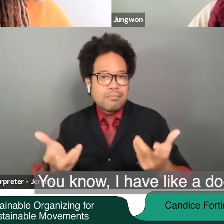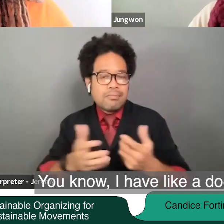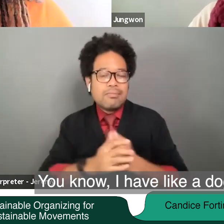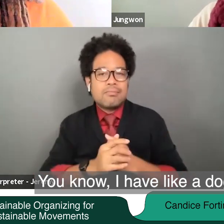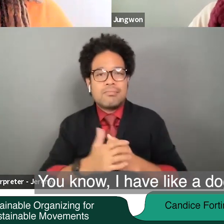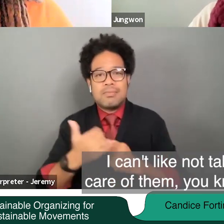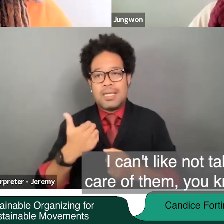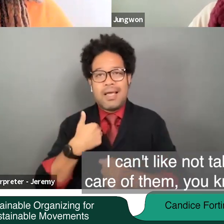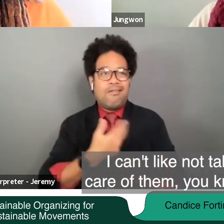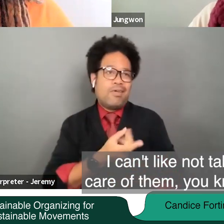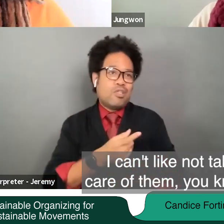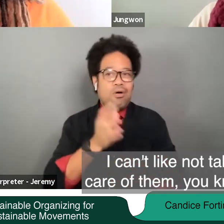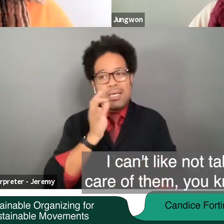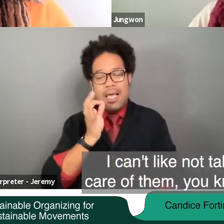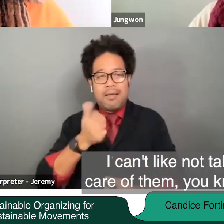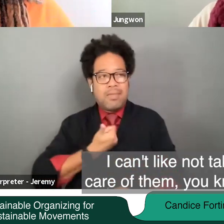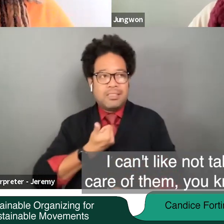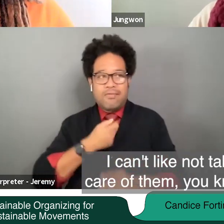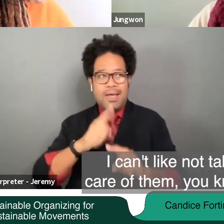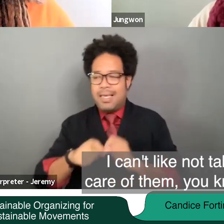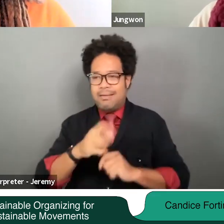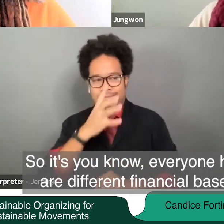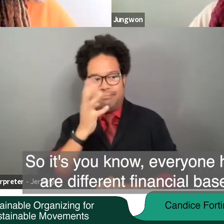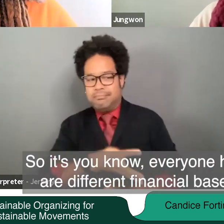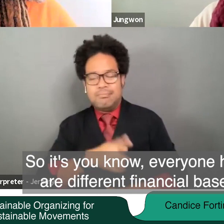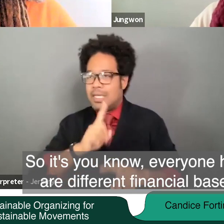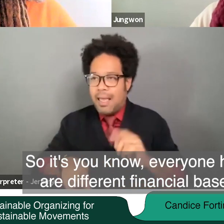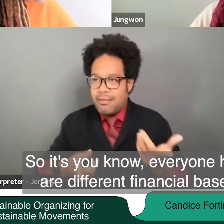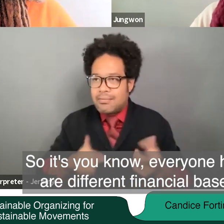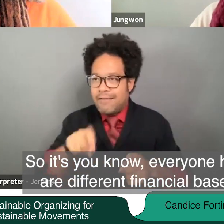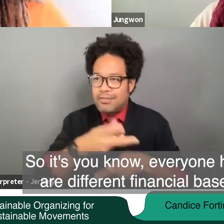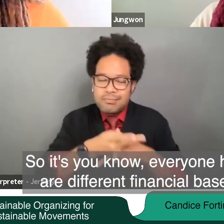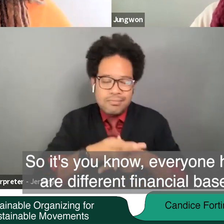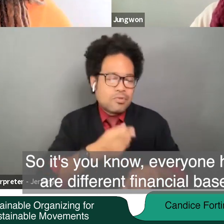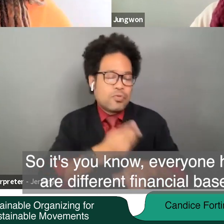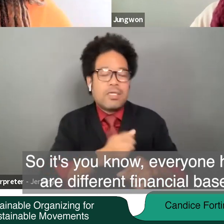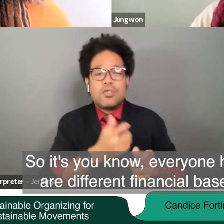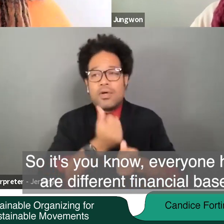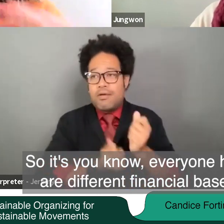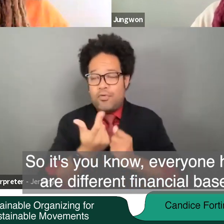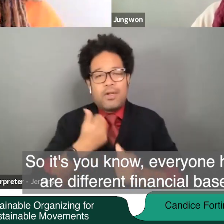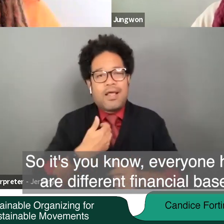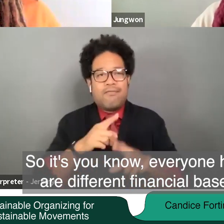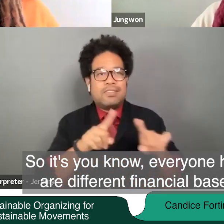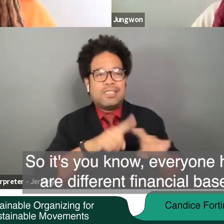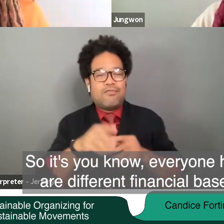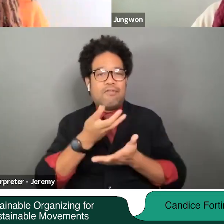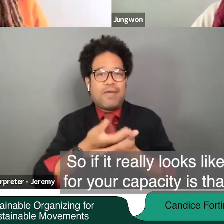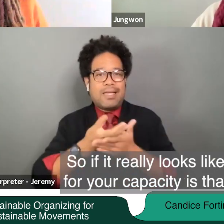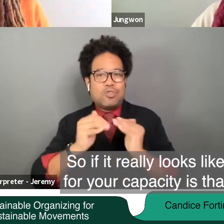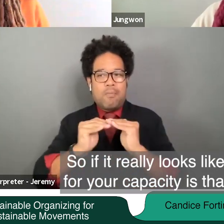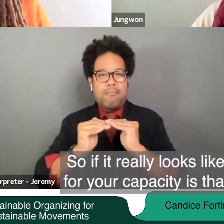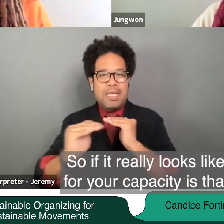have like a dog and a cat. I can't like not take care of them, you know? So it's, you know, everyone has like their different financial baseline